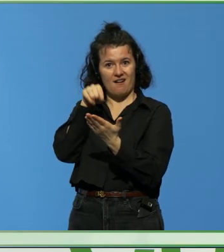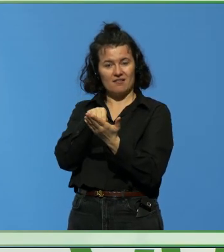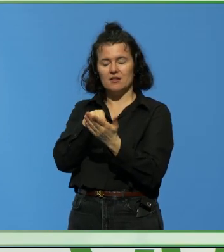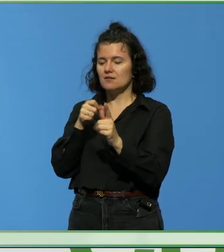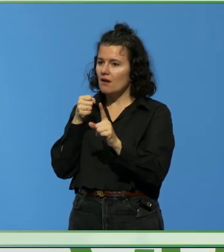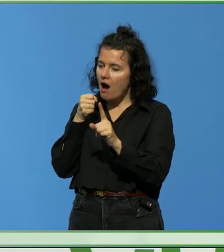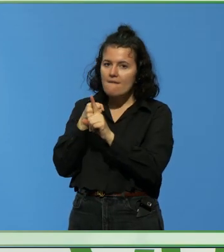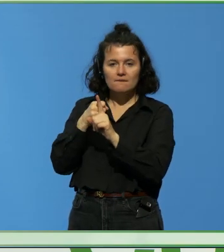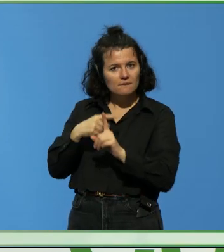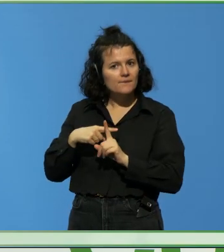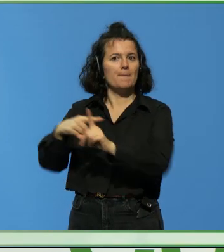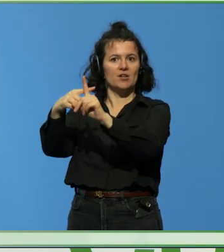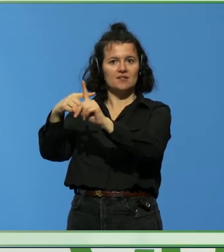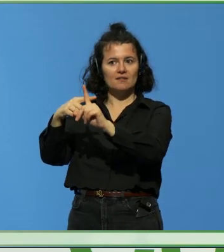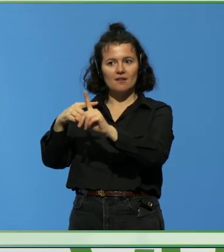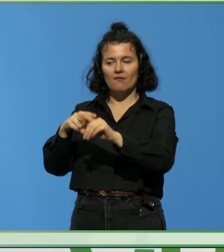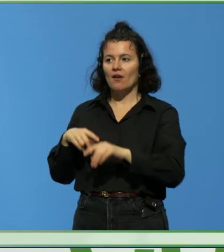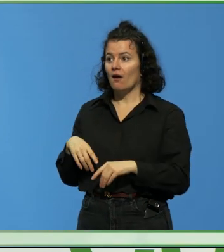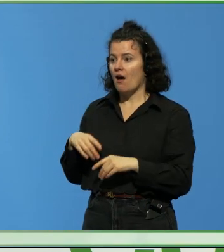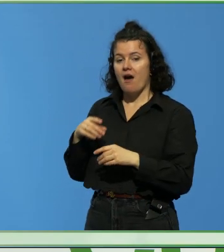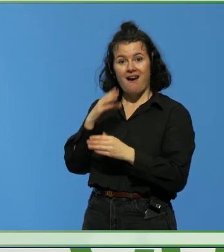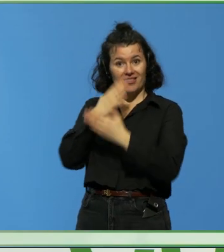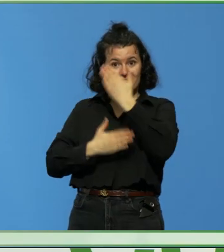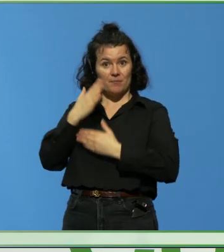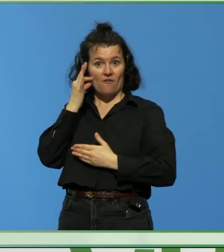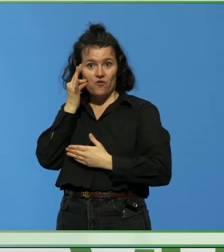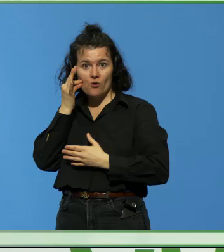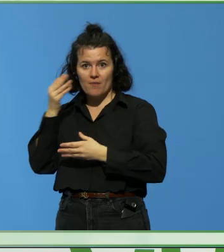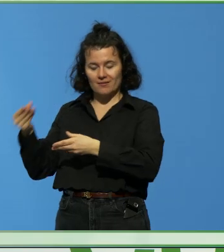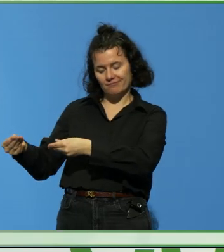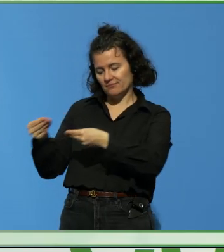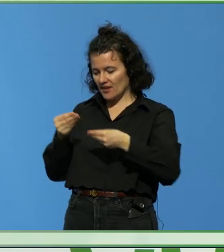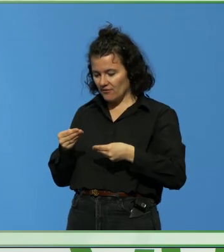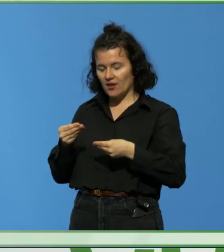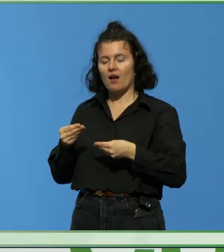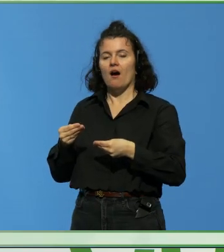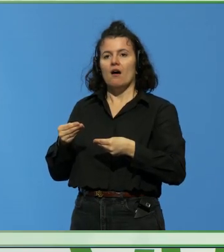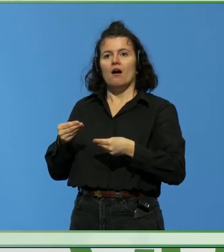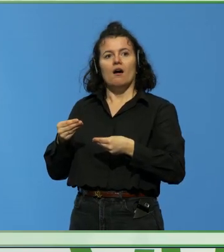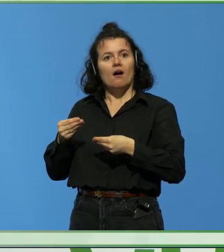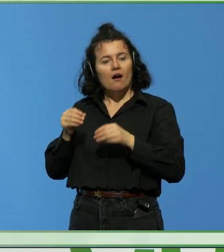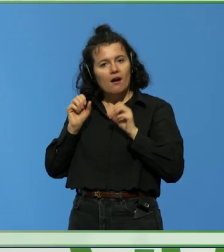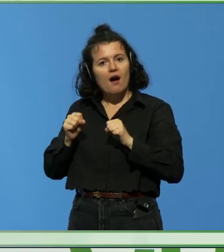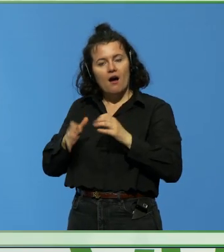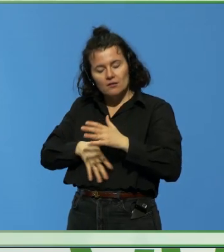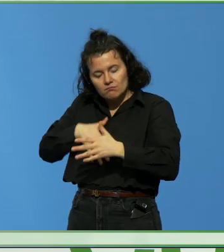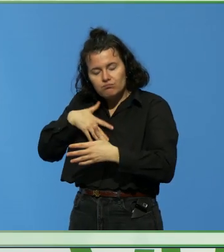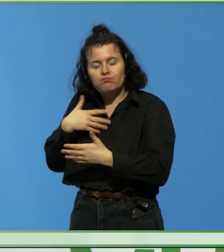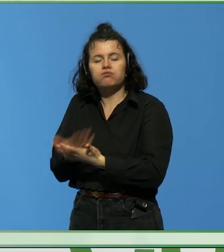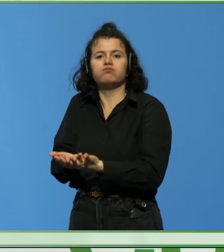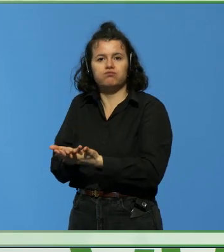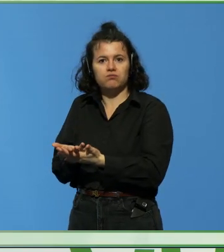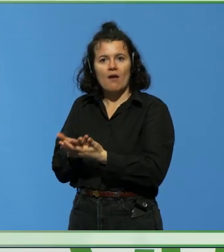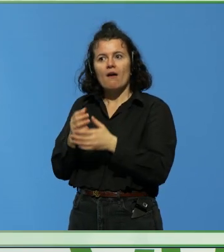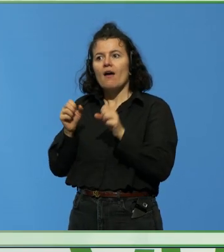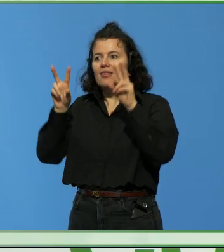so confident that they have a safe space to talk about their inclusion. They have a safe space to